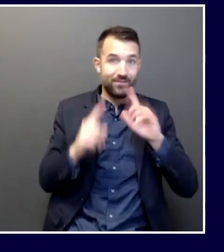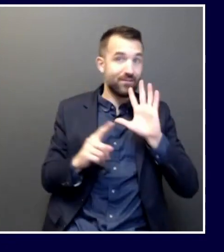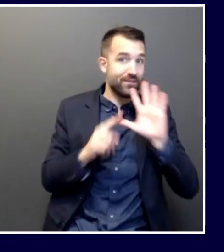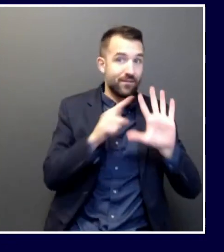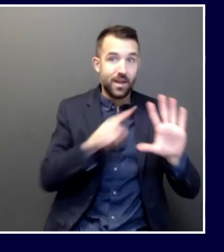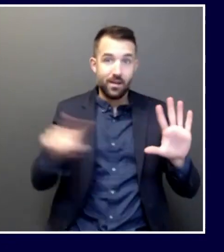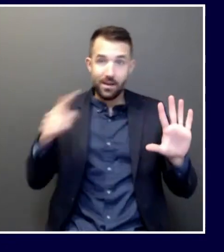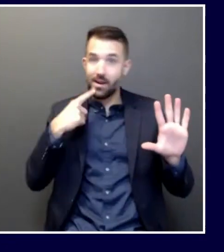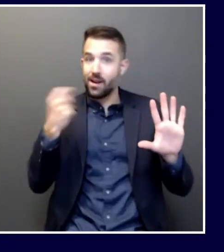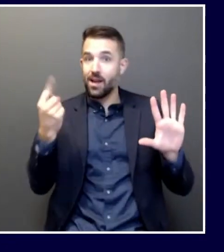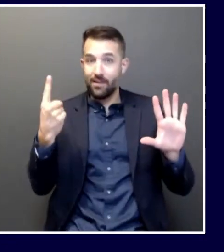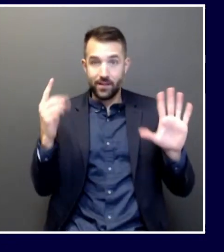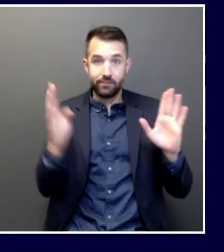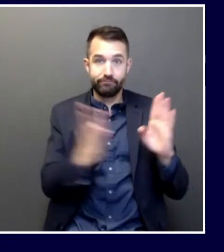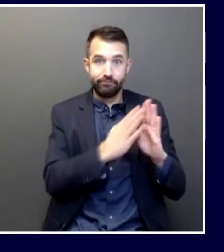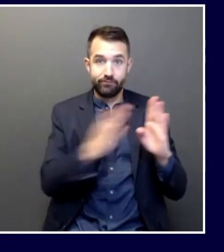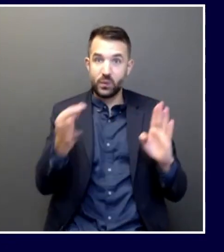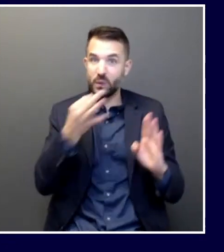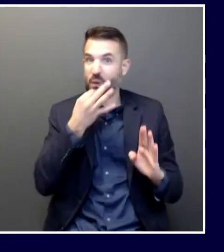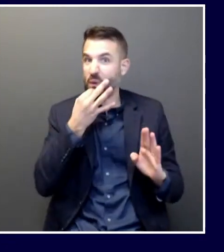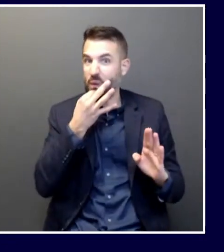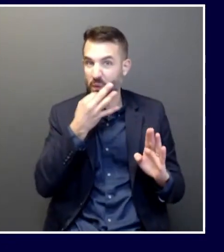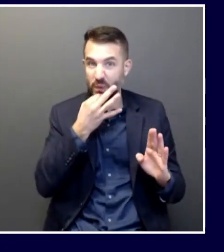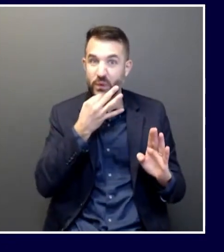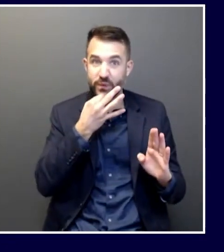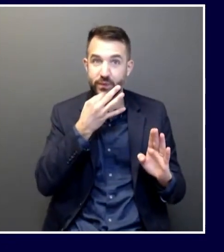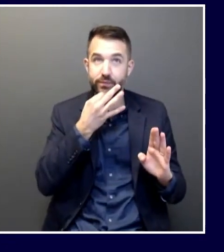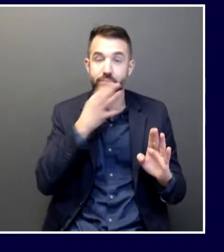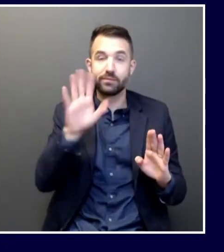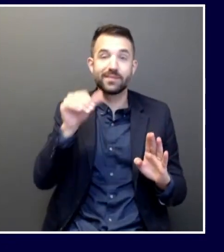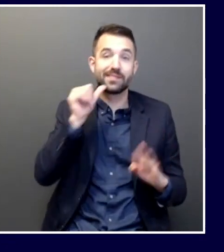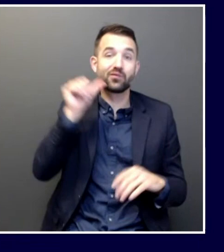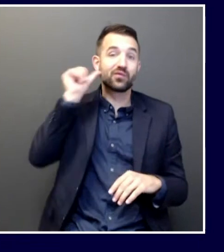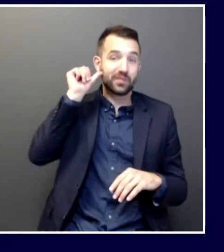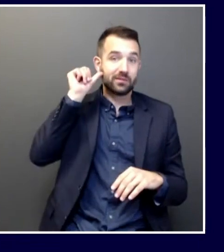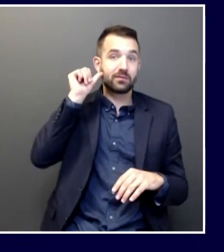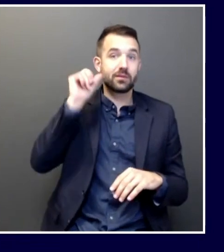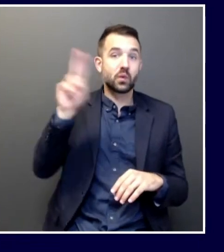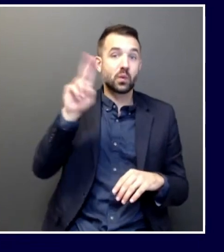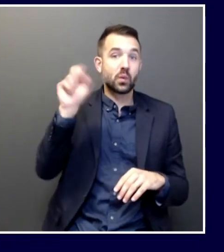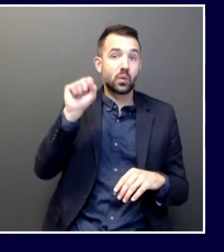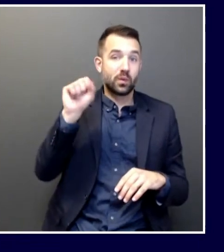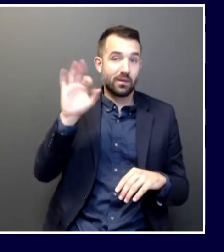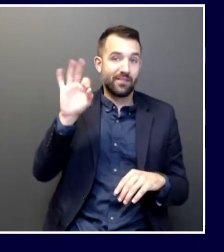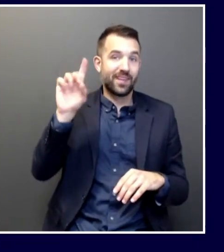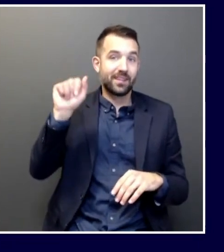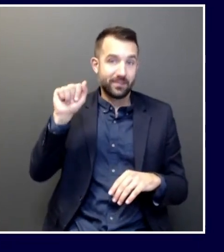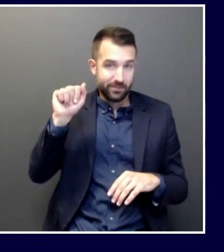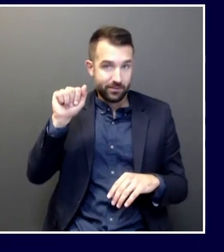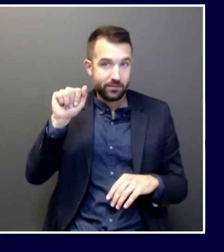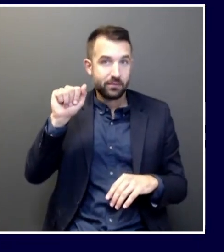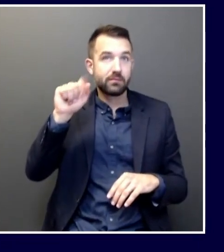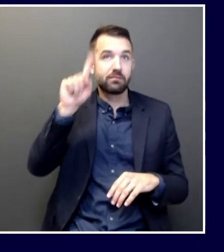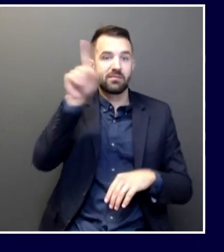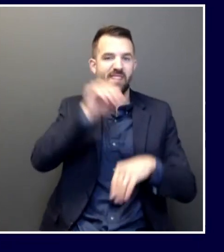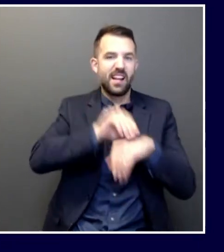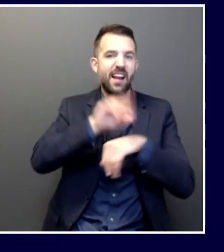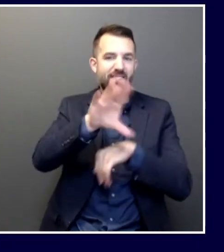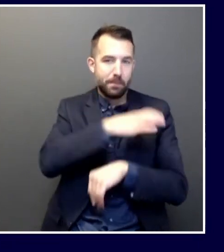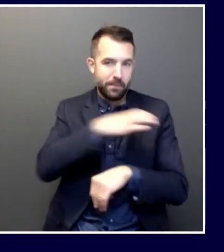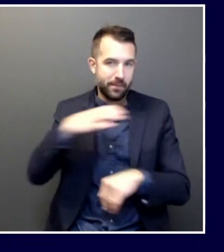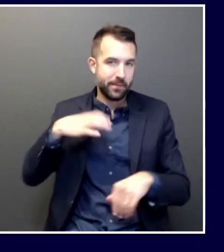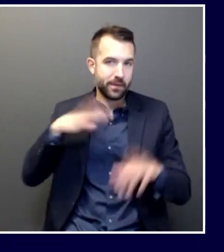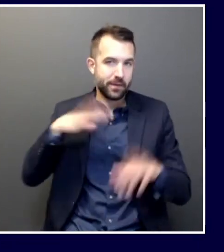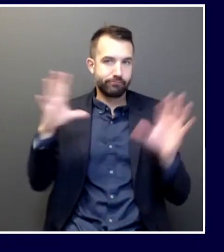Yesterday, an advisory committee to the US FDA met and discussed the data around the safety and effectiveness